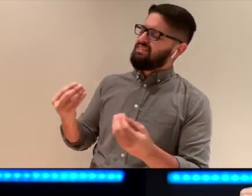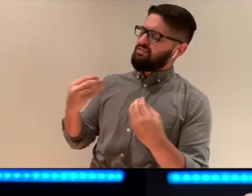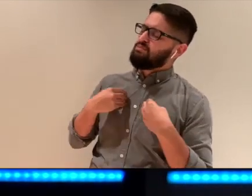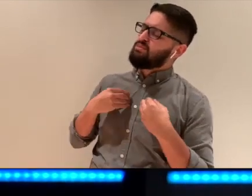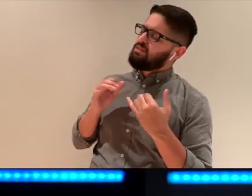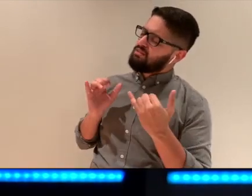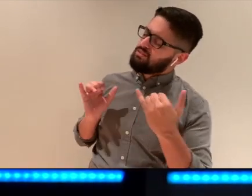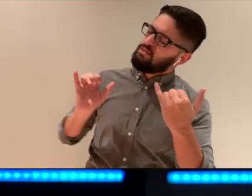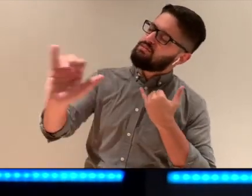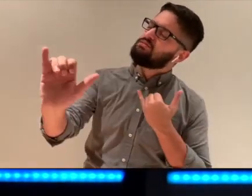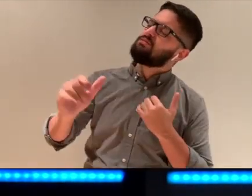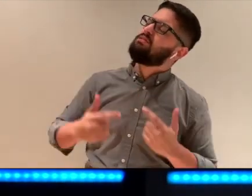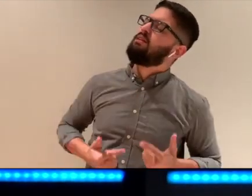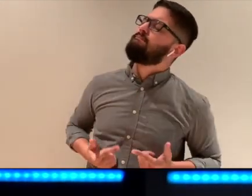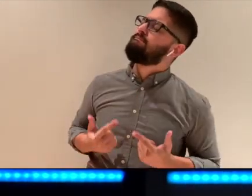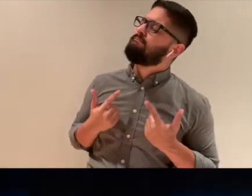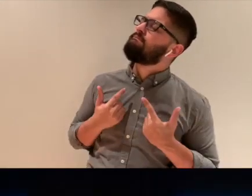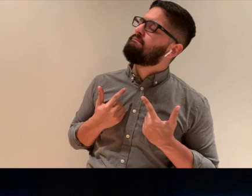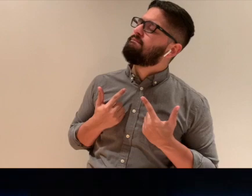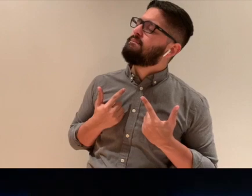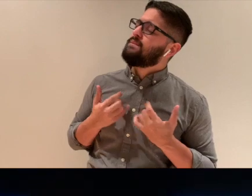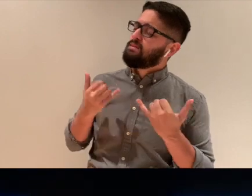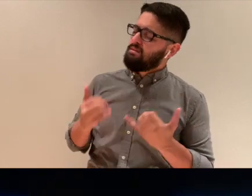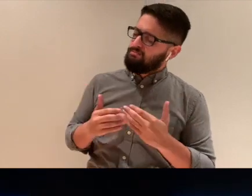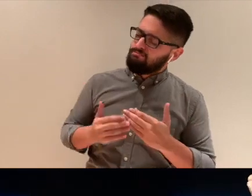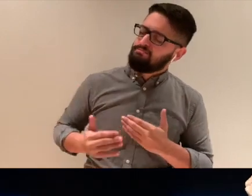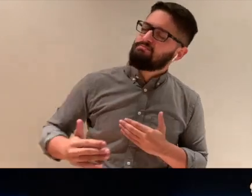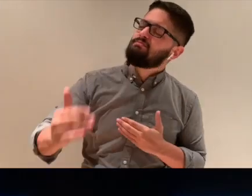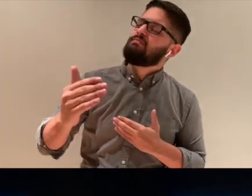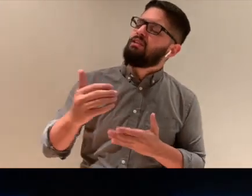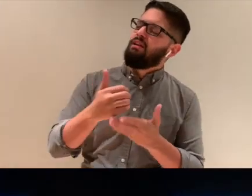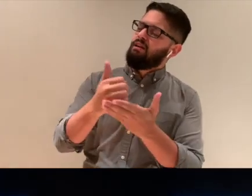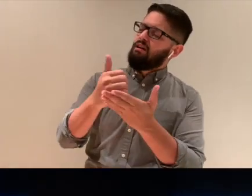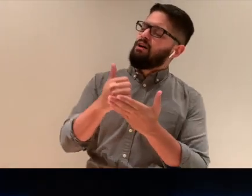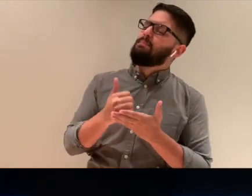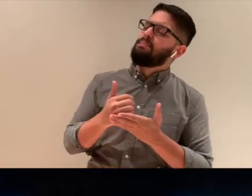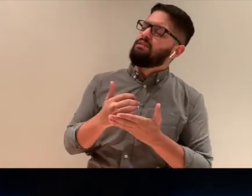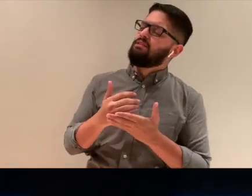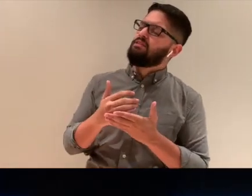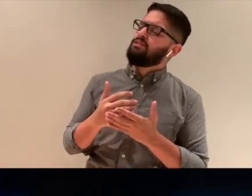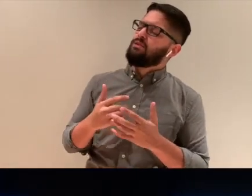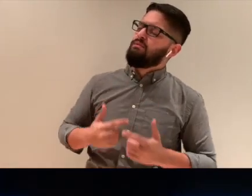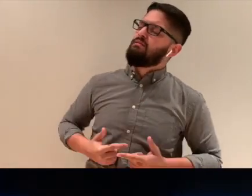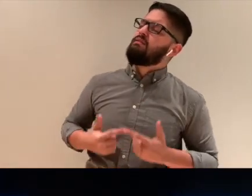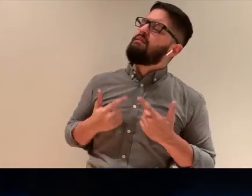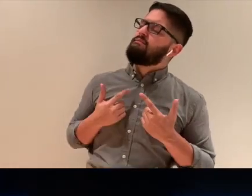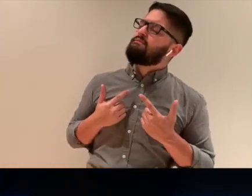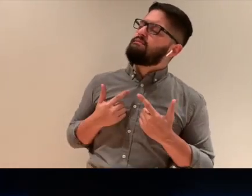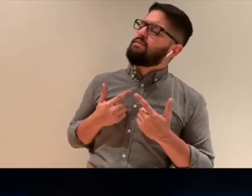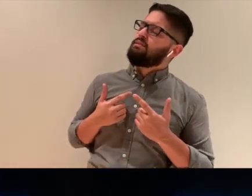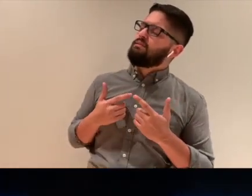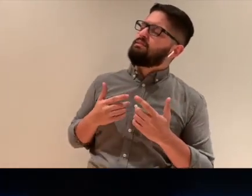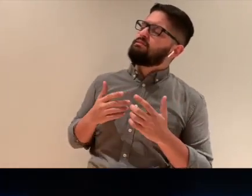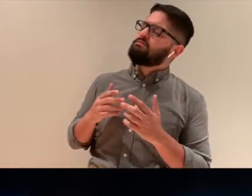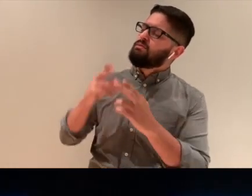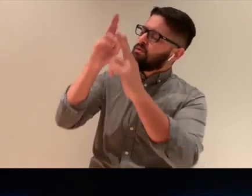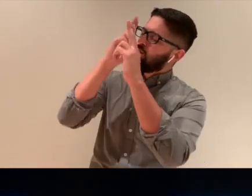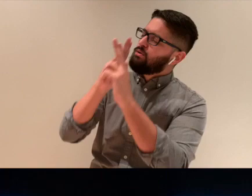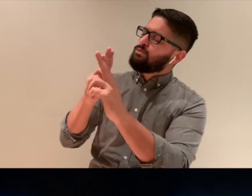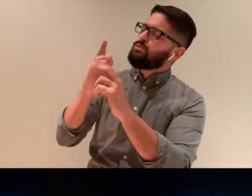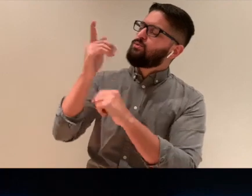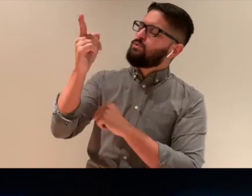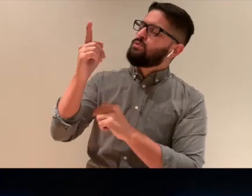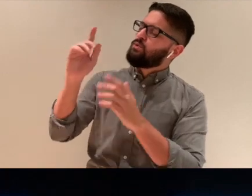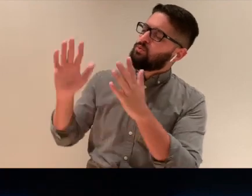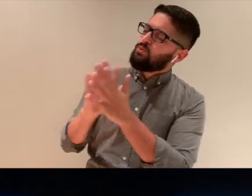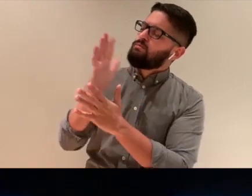and give me everlasting life. And from here on out, Lord, help me to live a life that honors you and